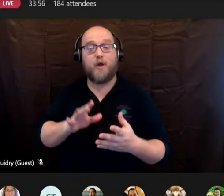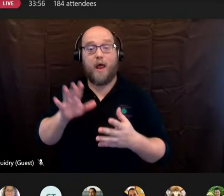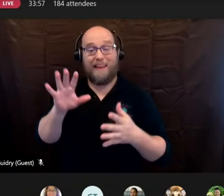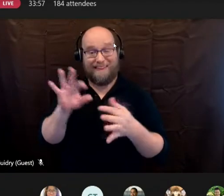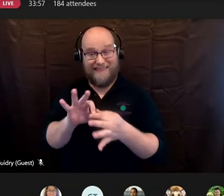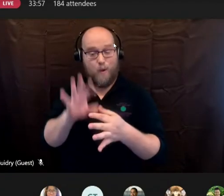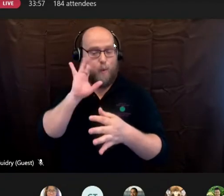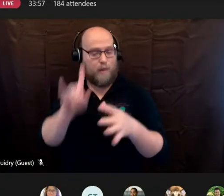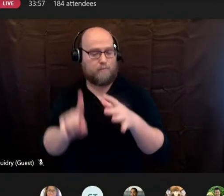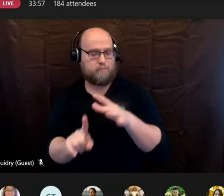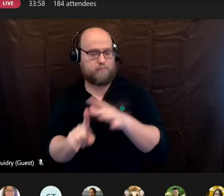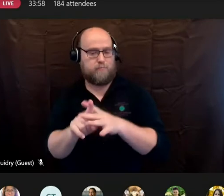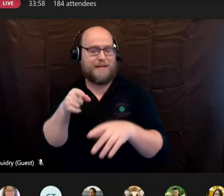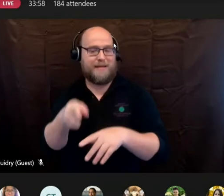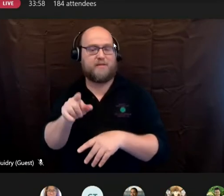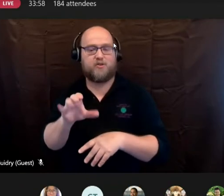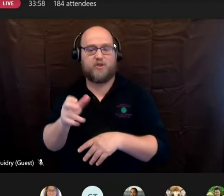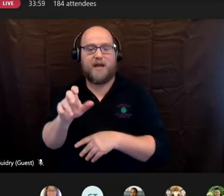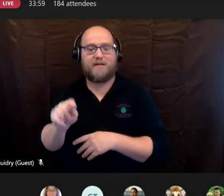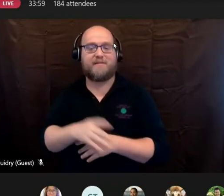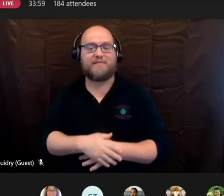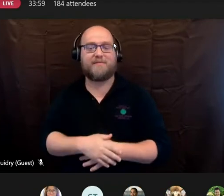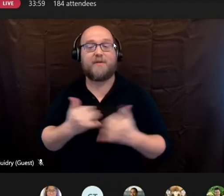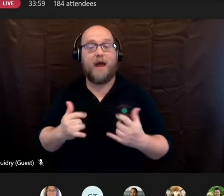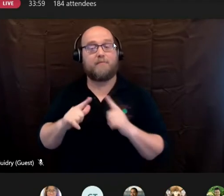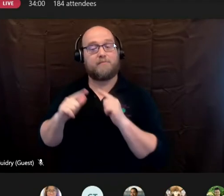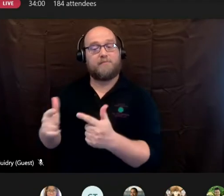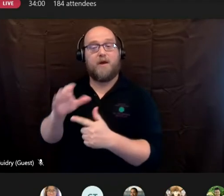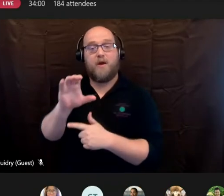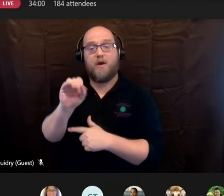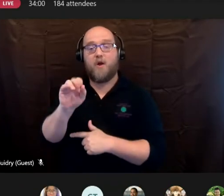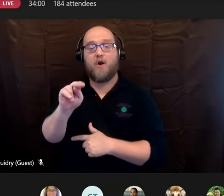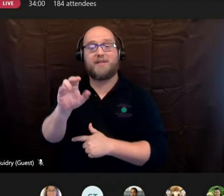Dr. Consi Pedroza. Please take it away.